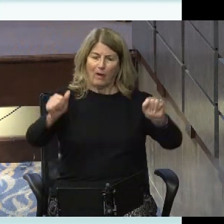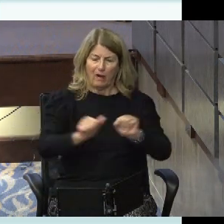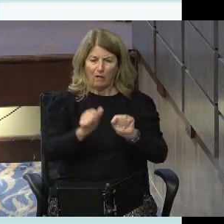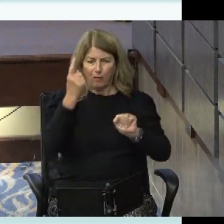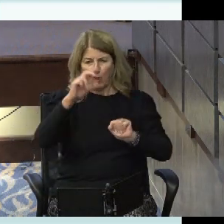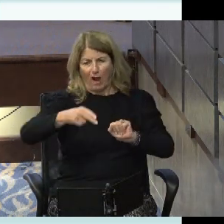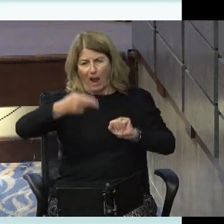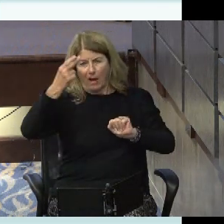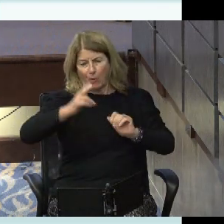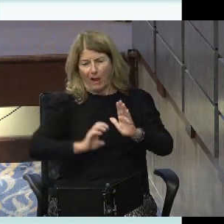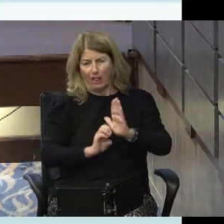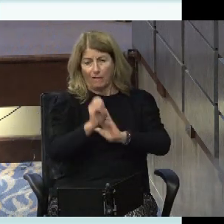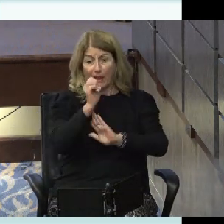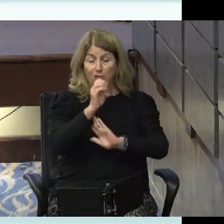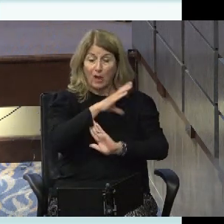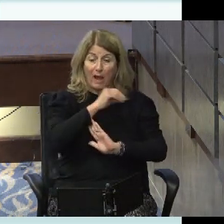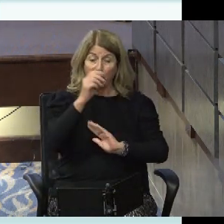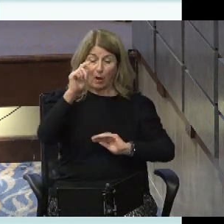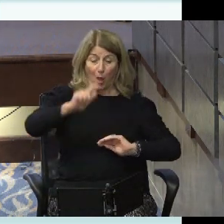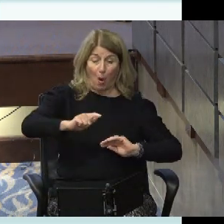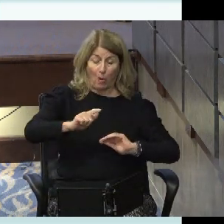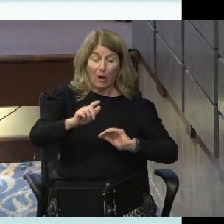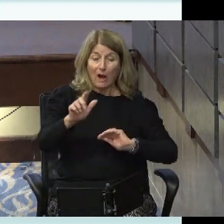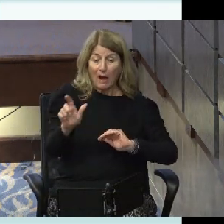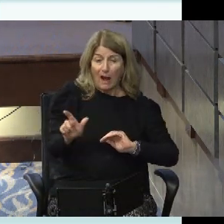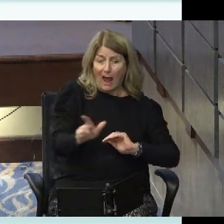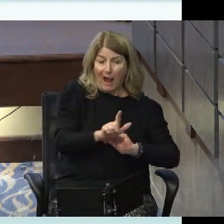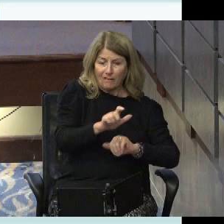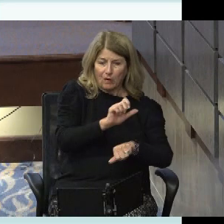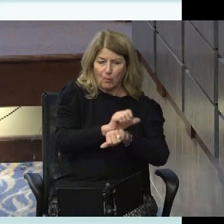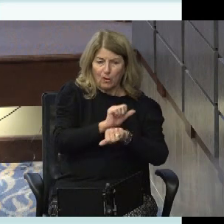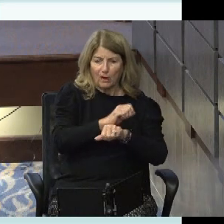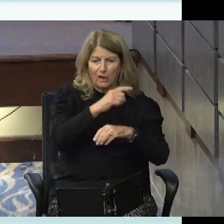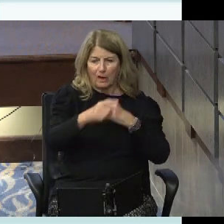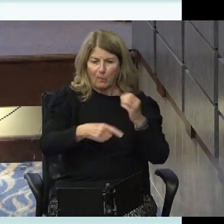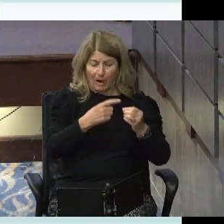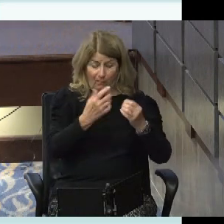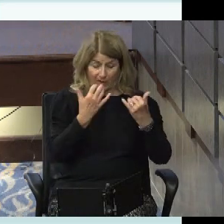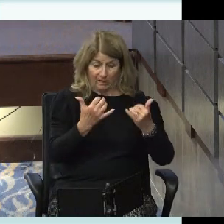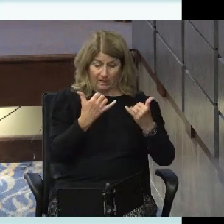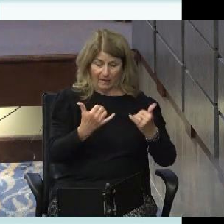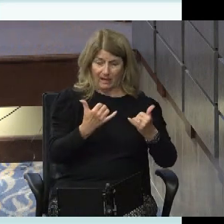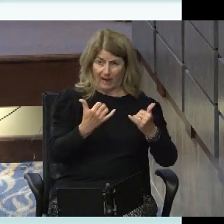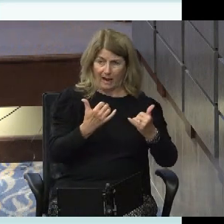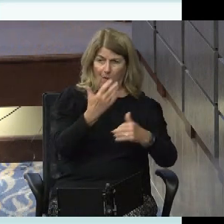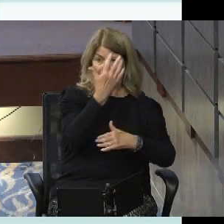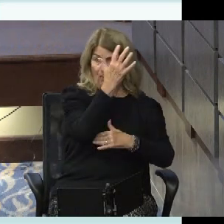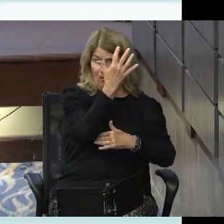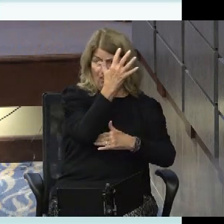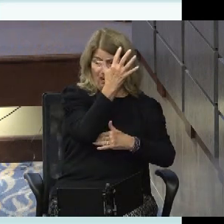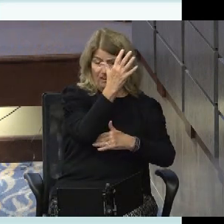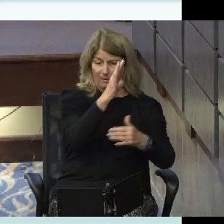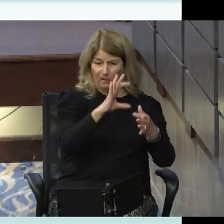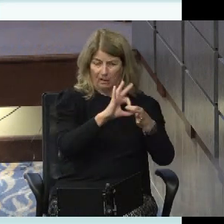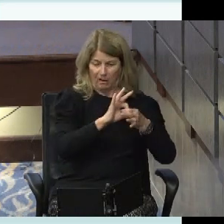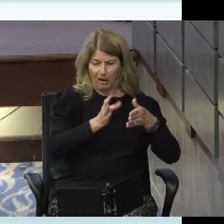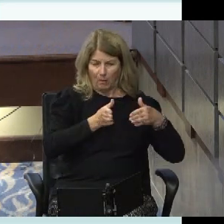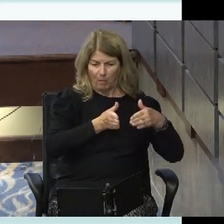program areas. So from the lower left, working around the existing trees, we've connected the path to the